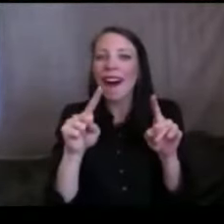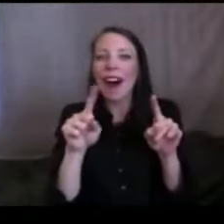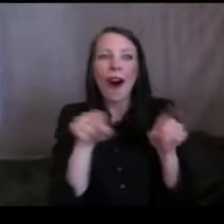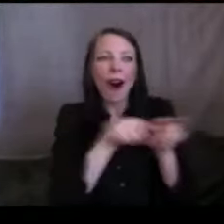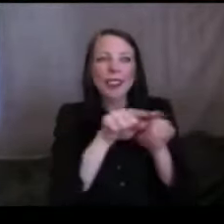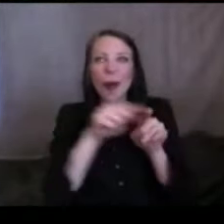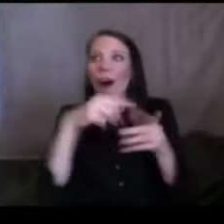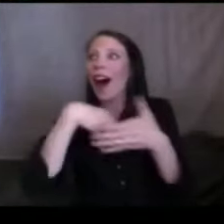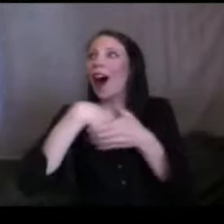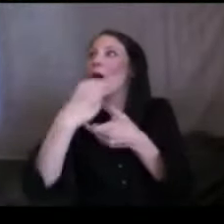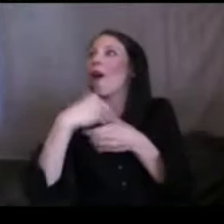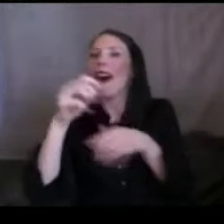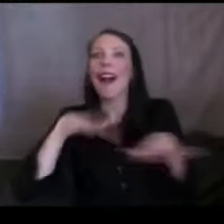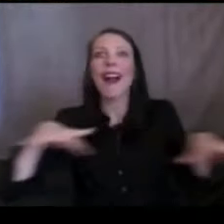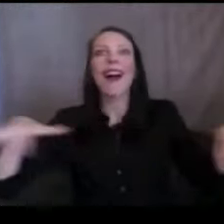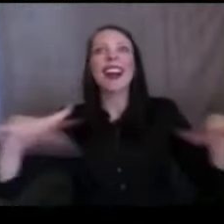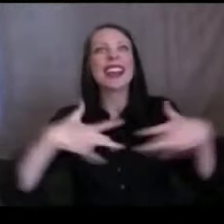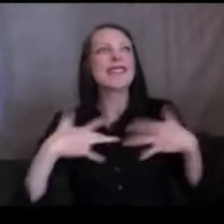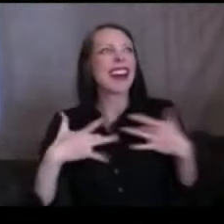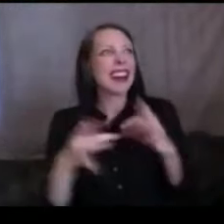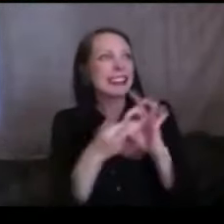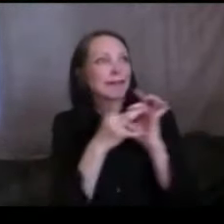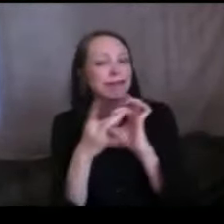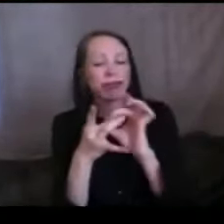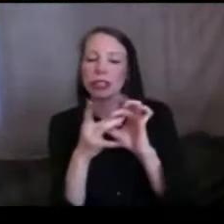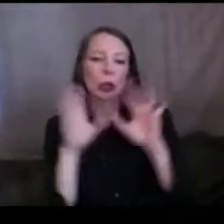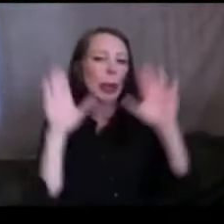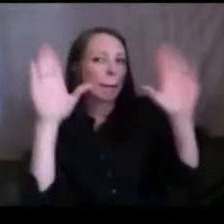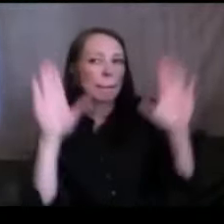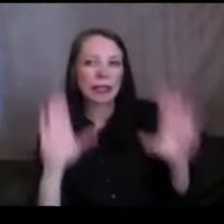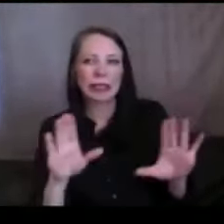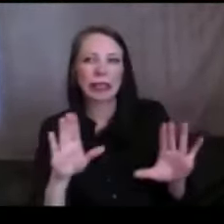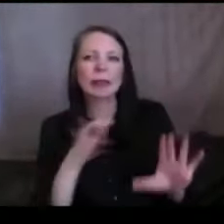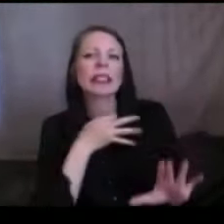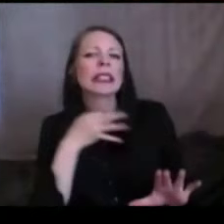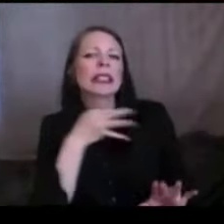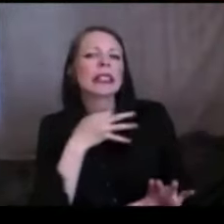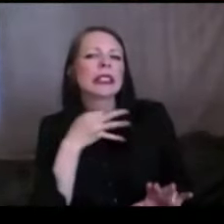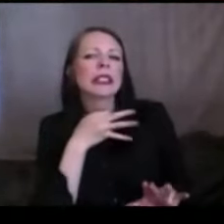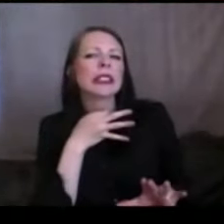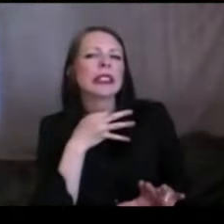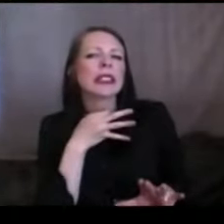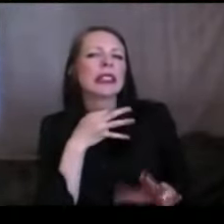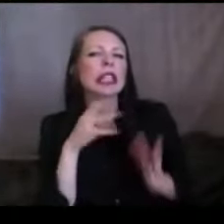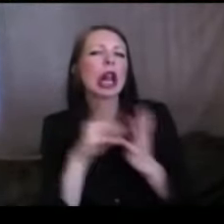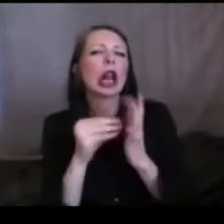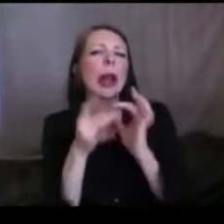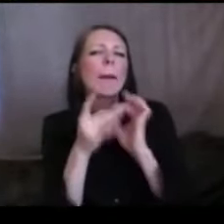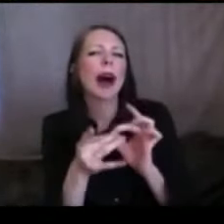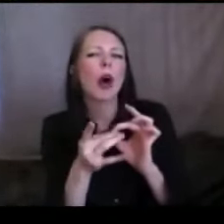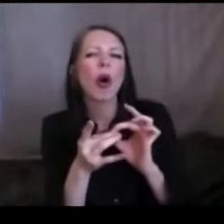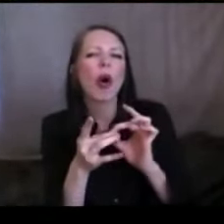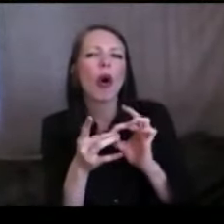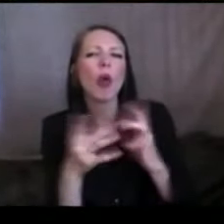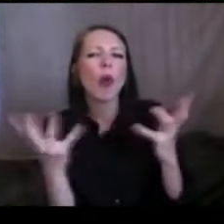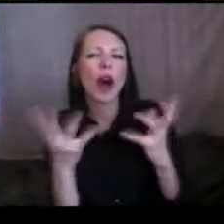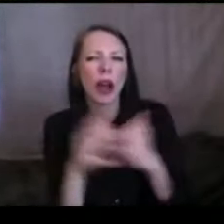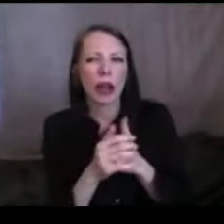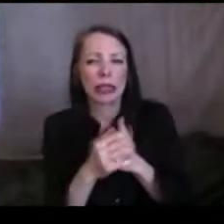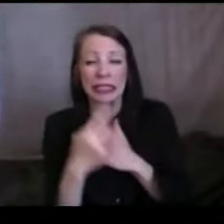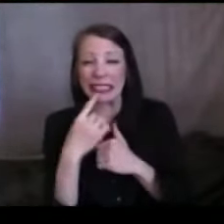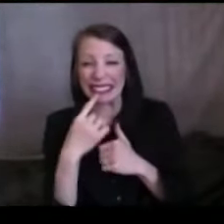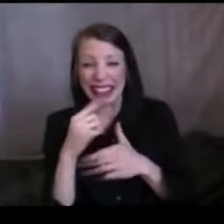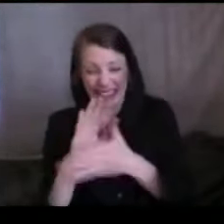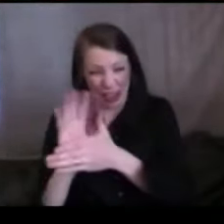really managed to do that, which is remarkable. I'm curious to learn a bit more about just the practical nature. There was a mention in the film about